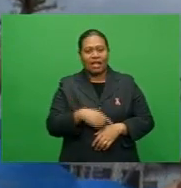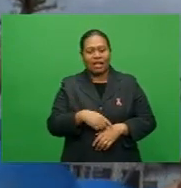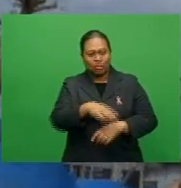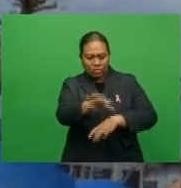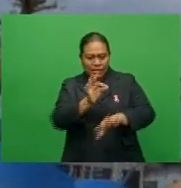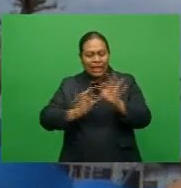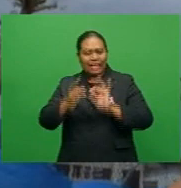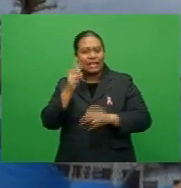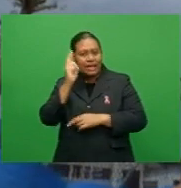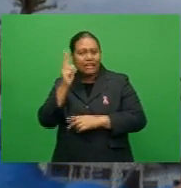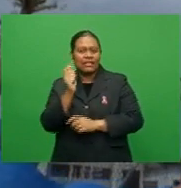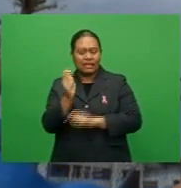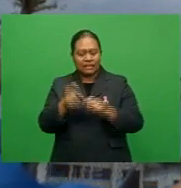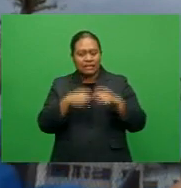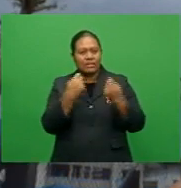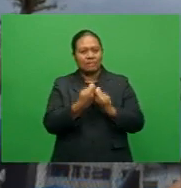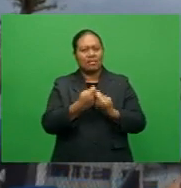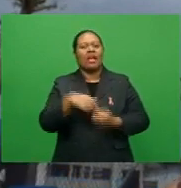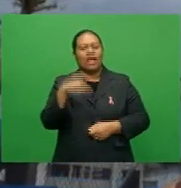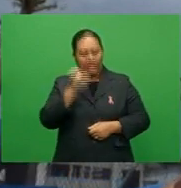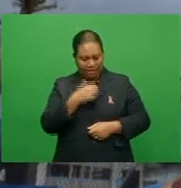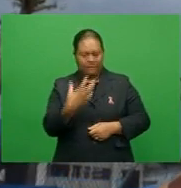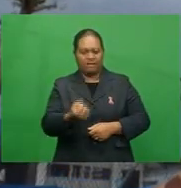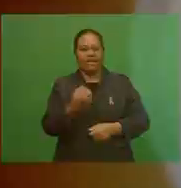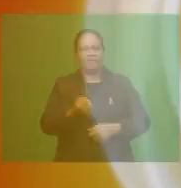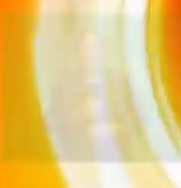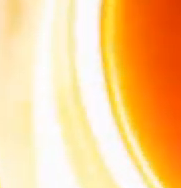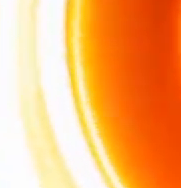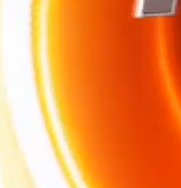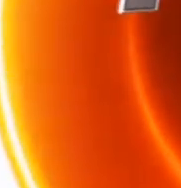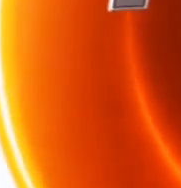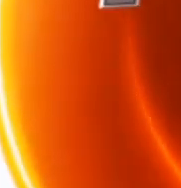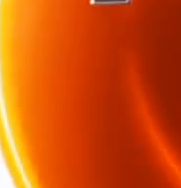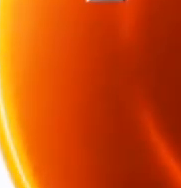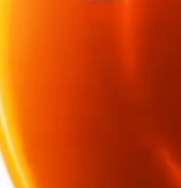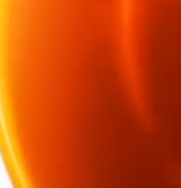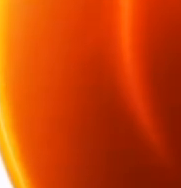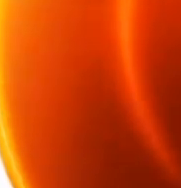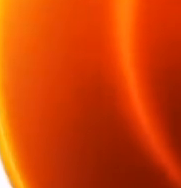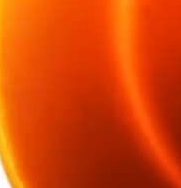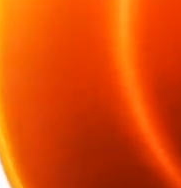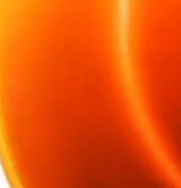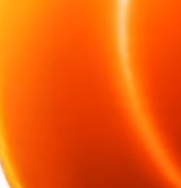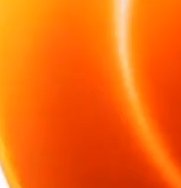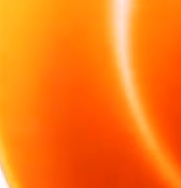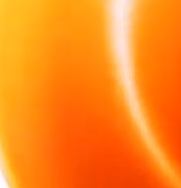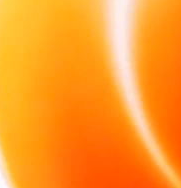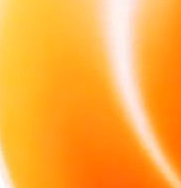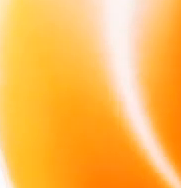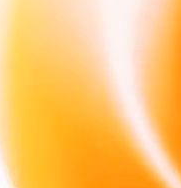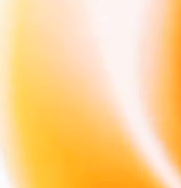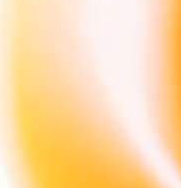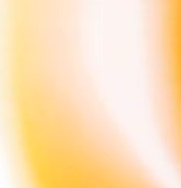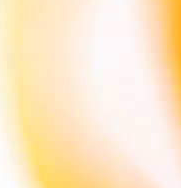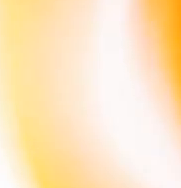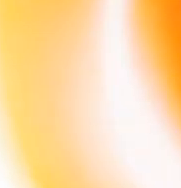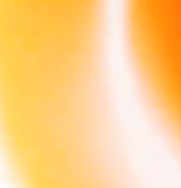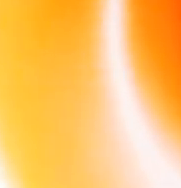show them a different kind of skill game you have,